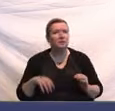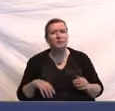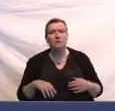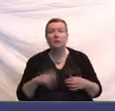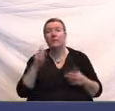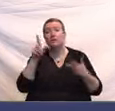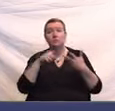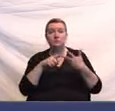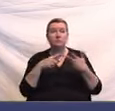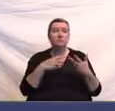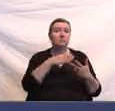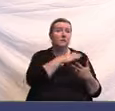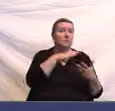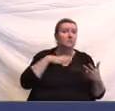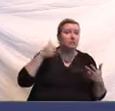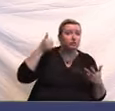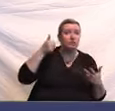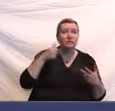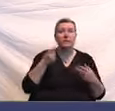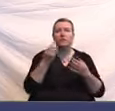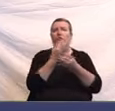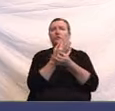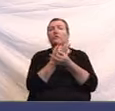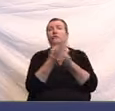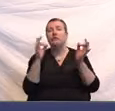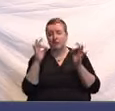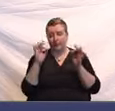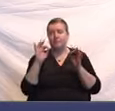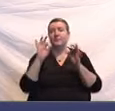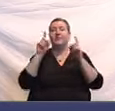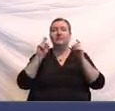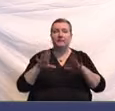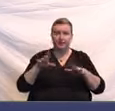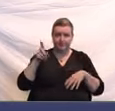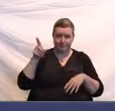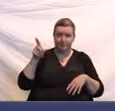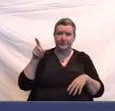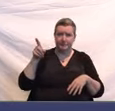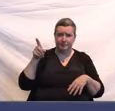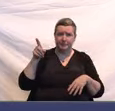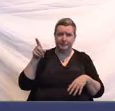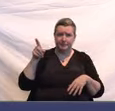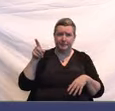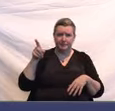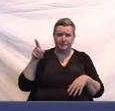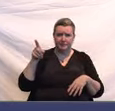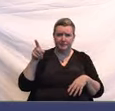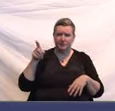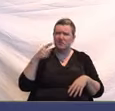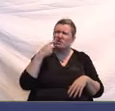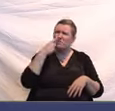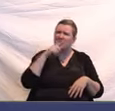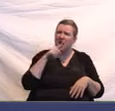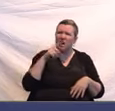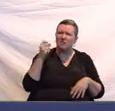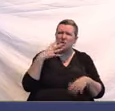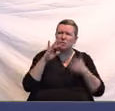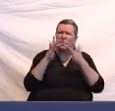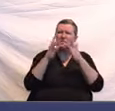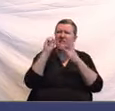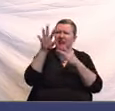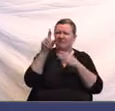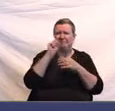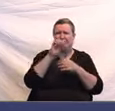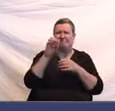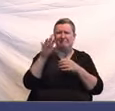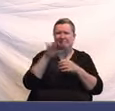Commissioner, you had talked about the free test. Could you give us the address again and spell it out so people